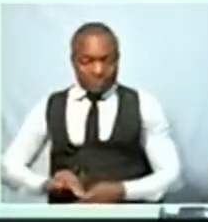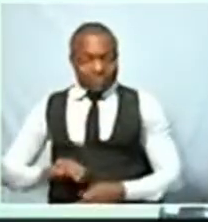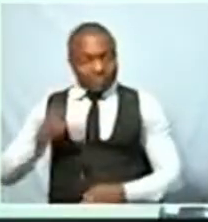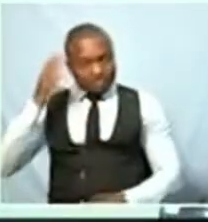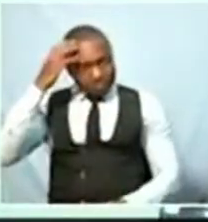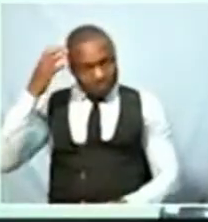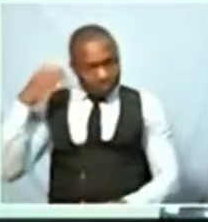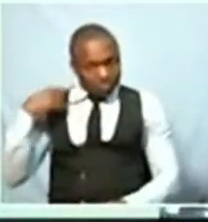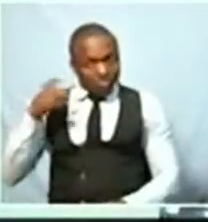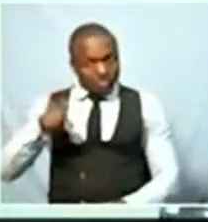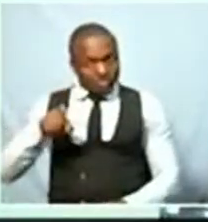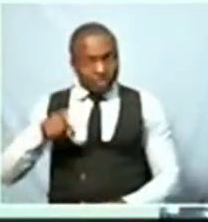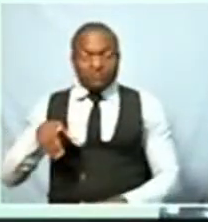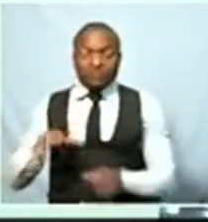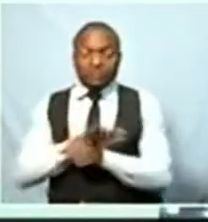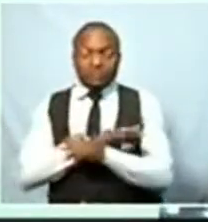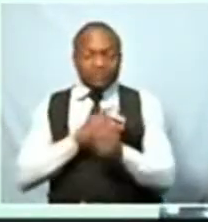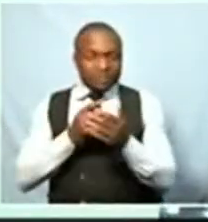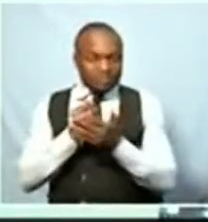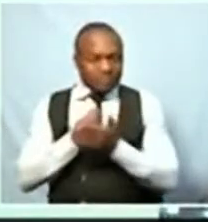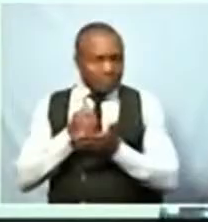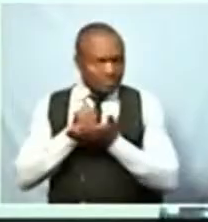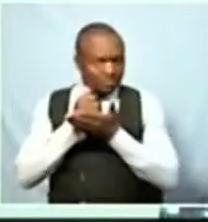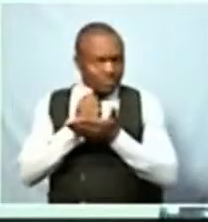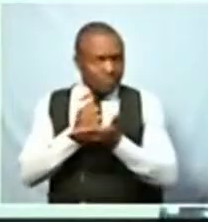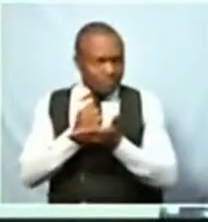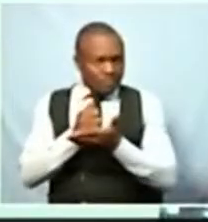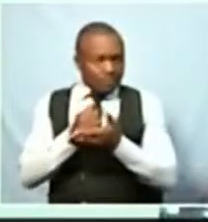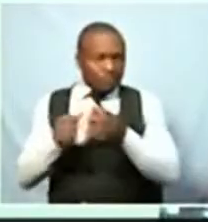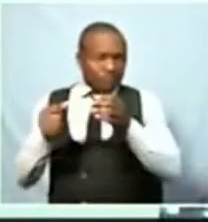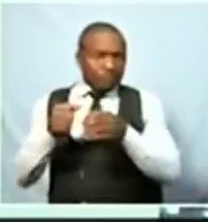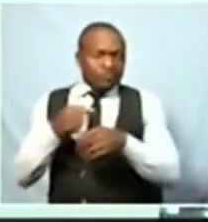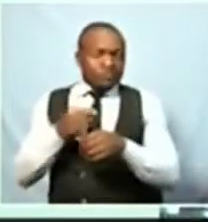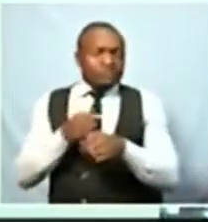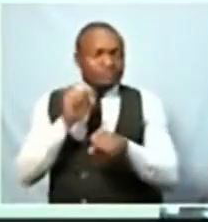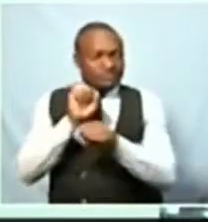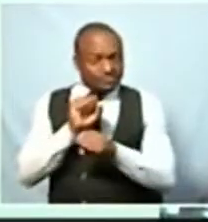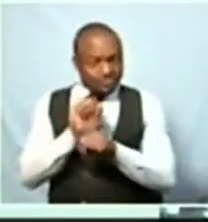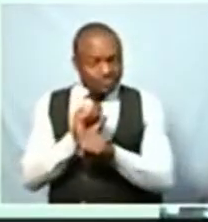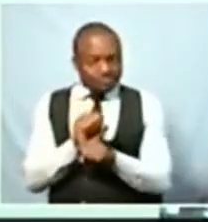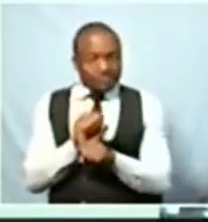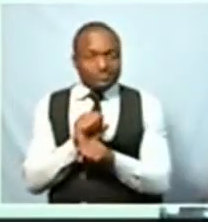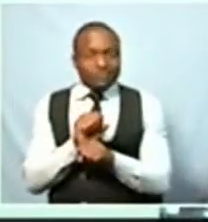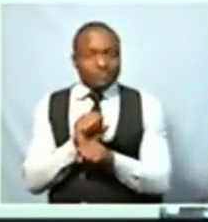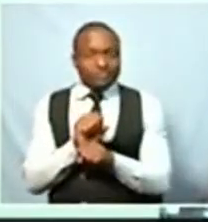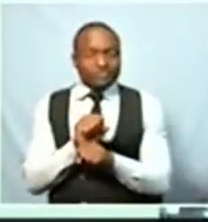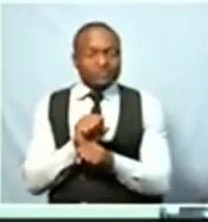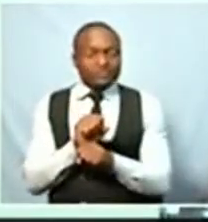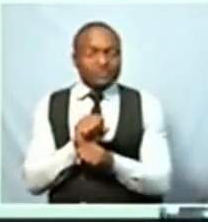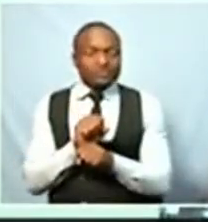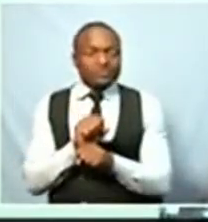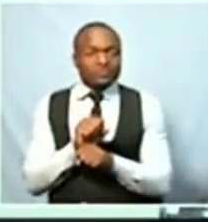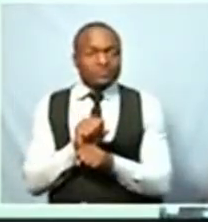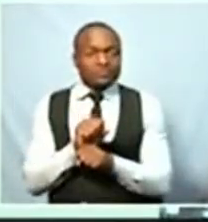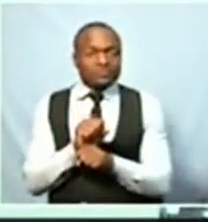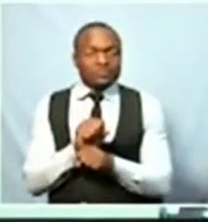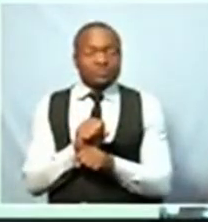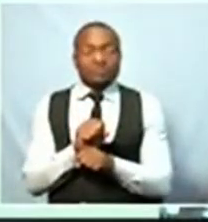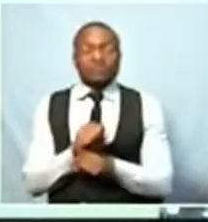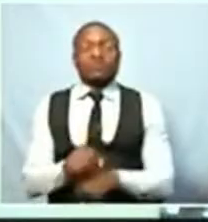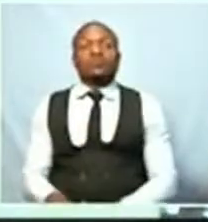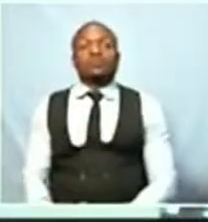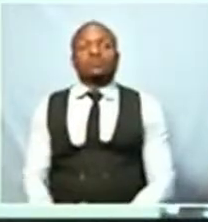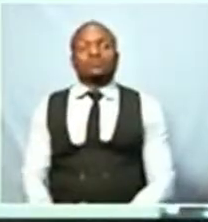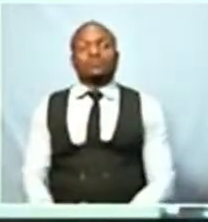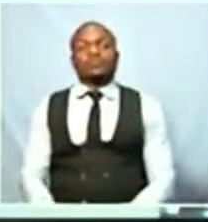office requires adequate resources to facilitate the establishment of the operationalization of the State Audit Commission,